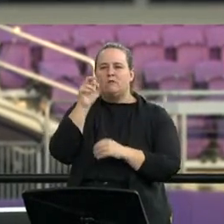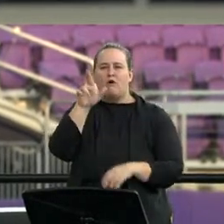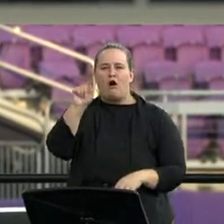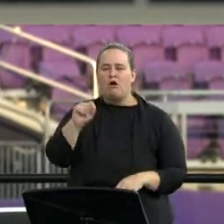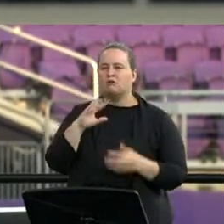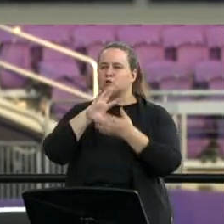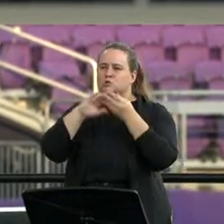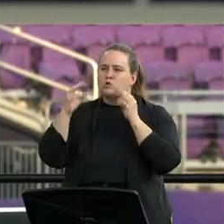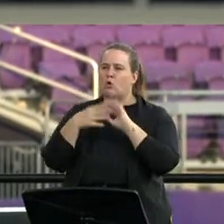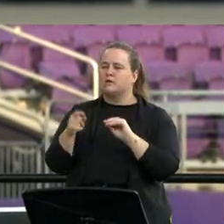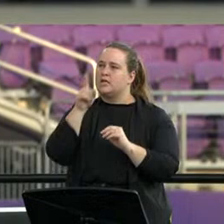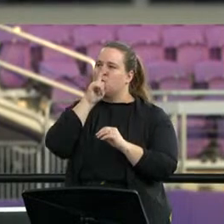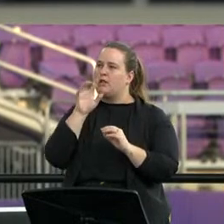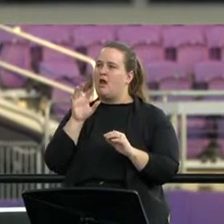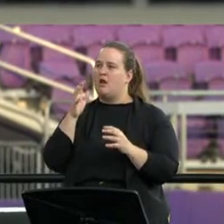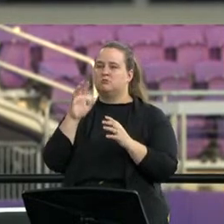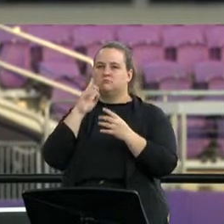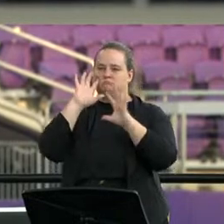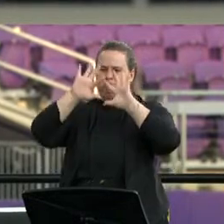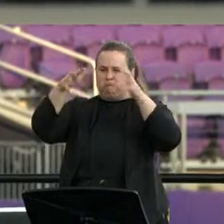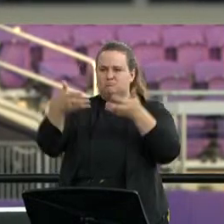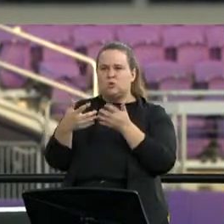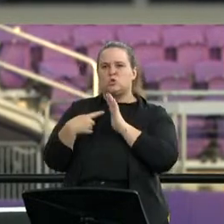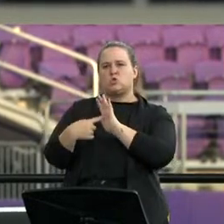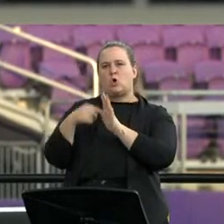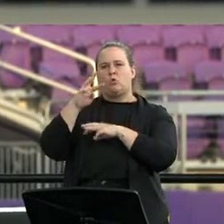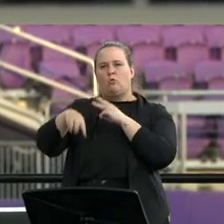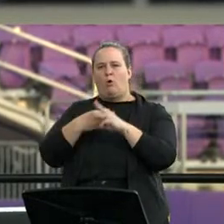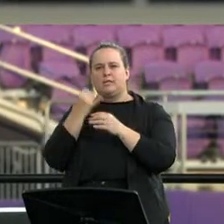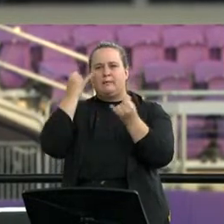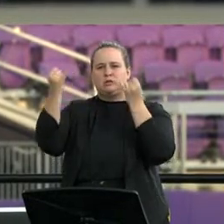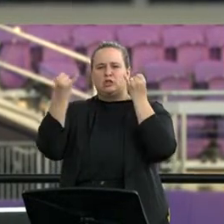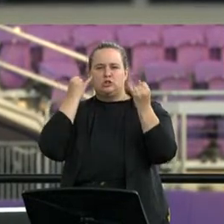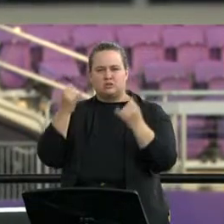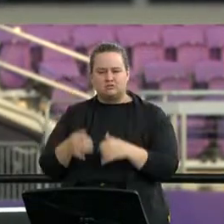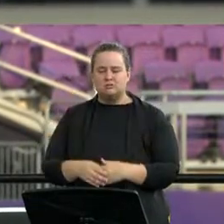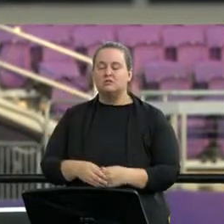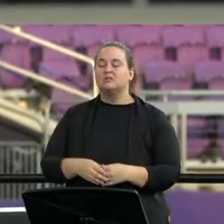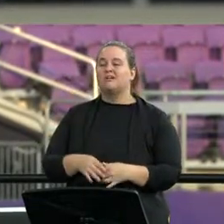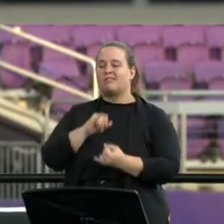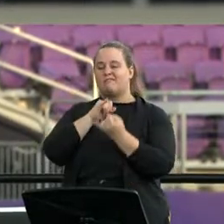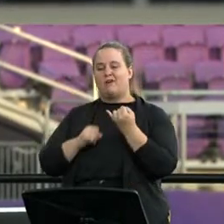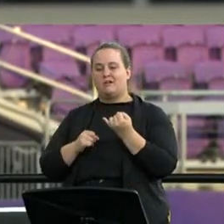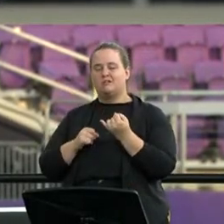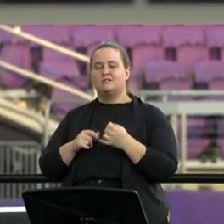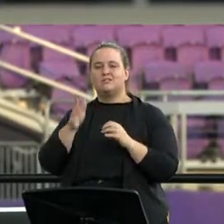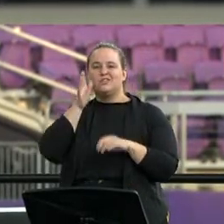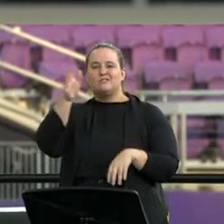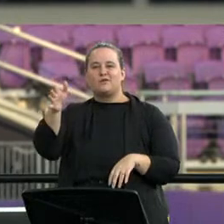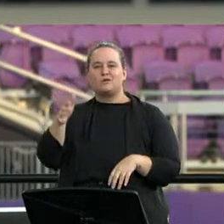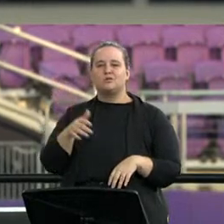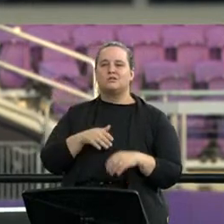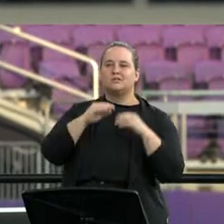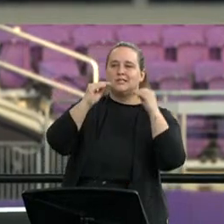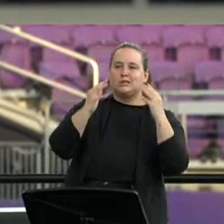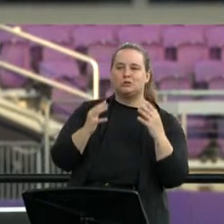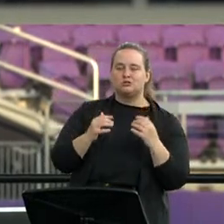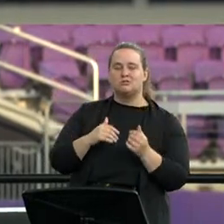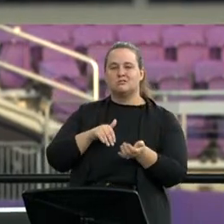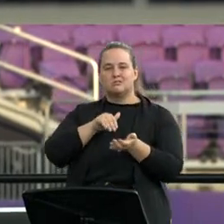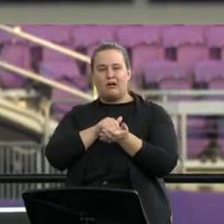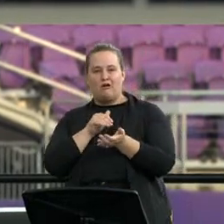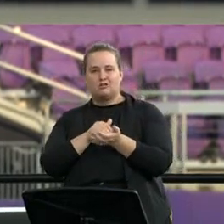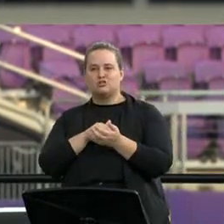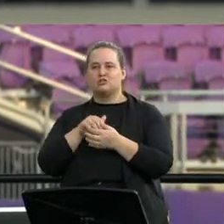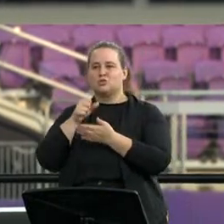that capture the imagination of the world for many years to come. And finally, to the future teachers,